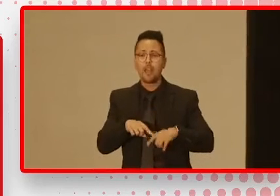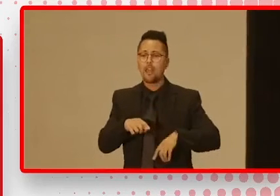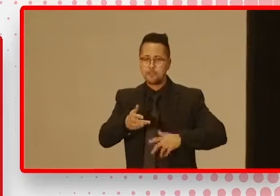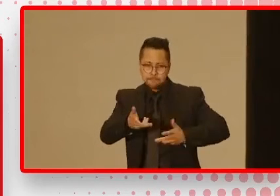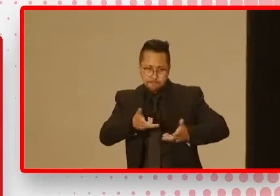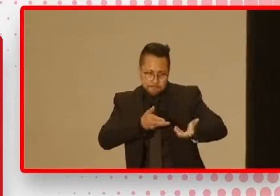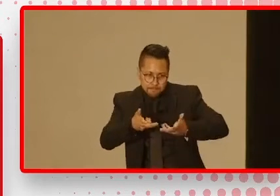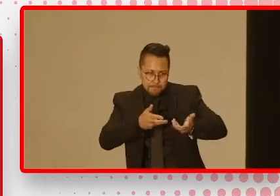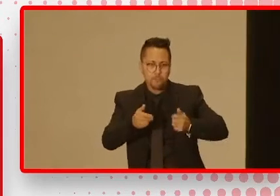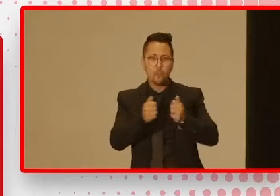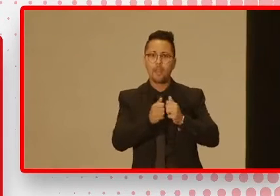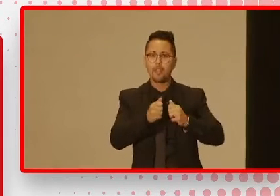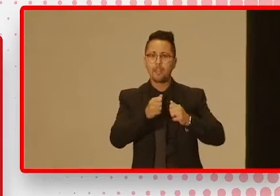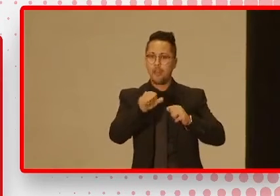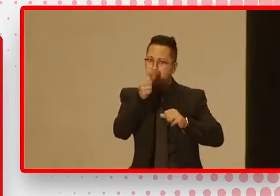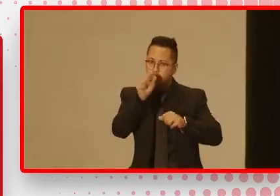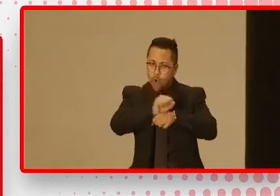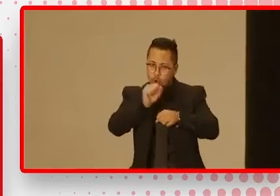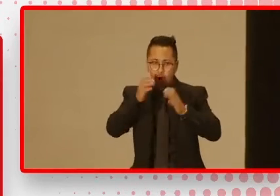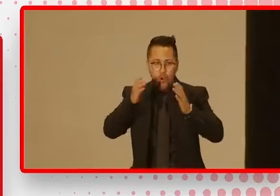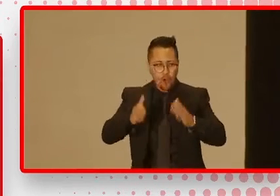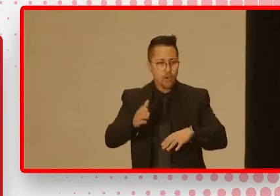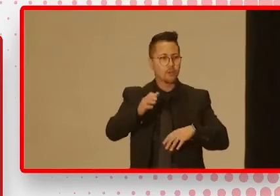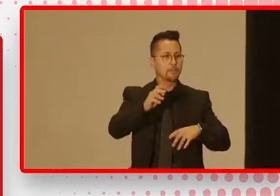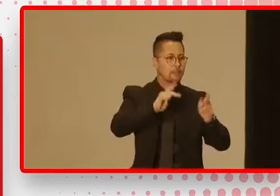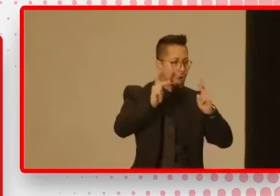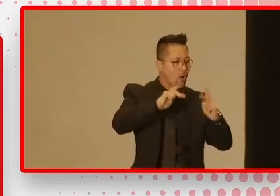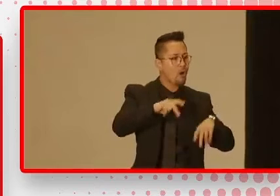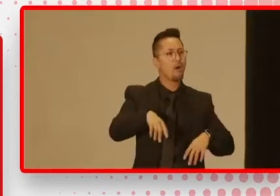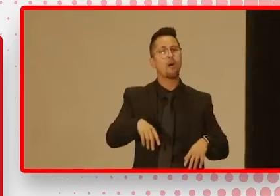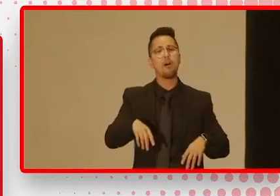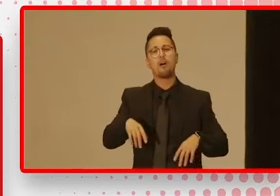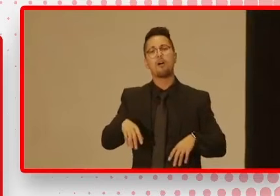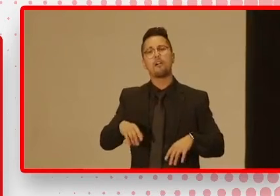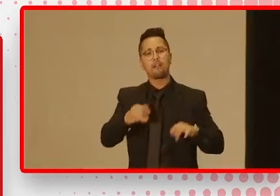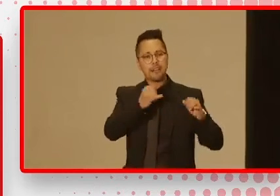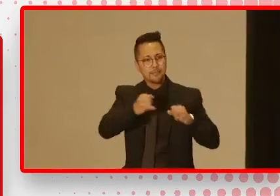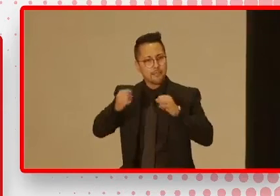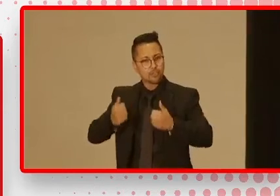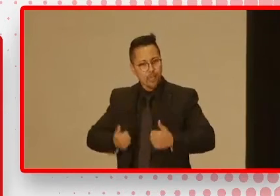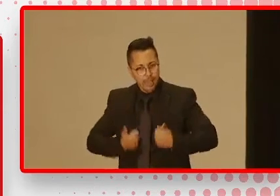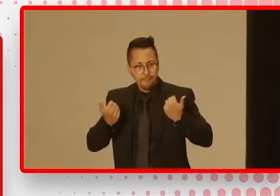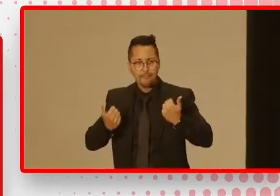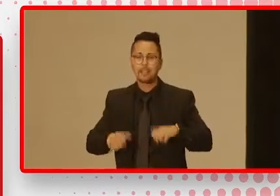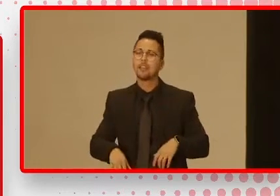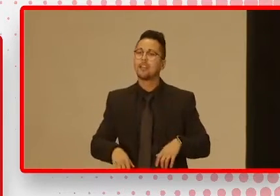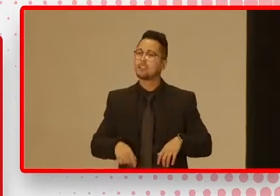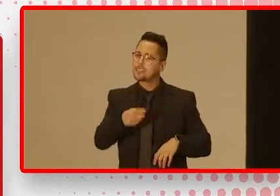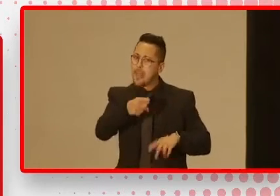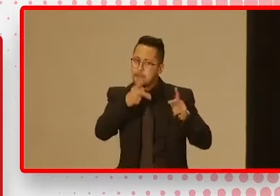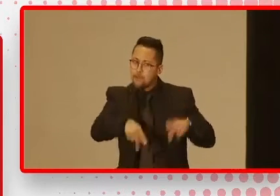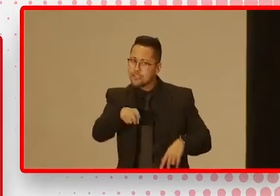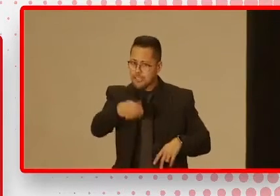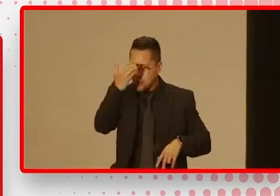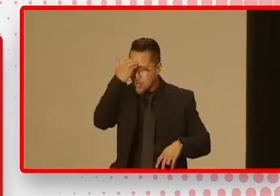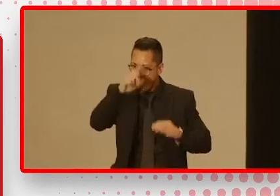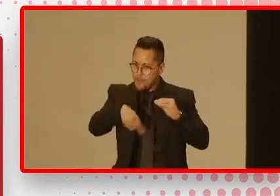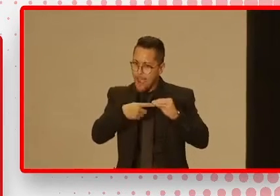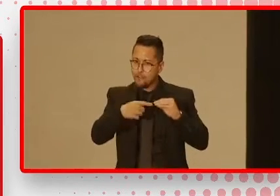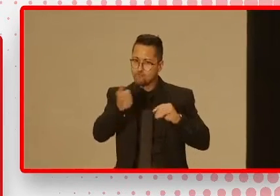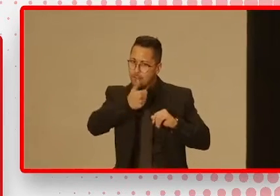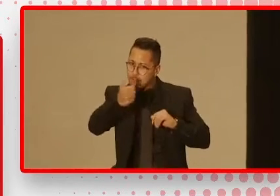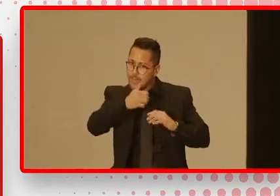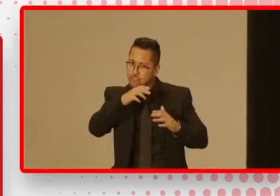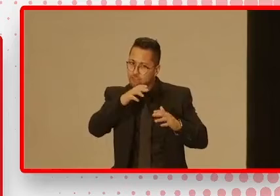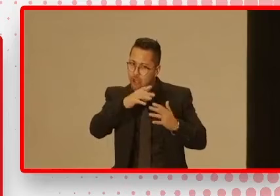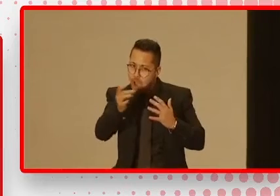the independent living skills. Does the individual need to understand about transportation options when they get a job?